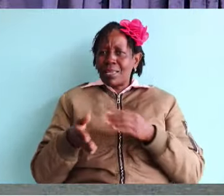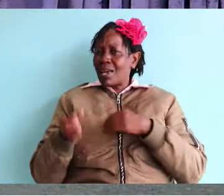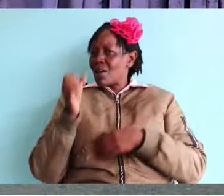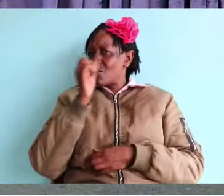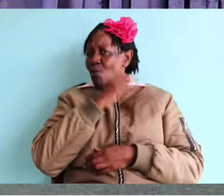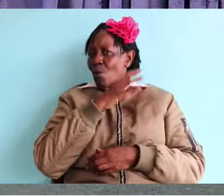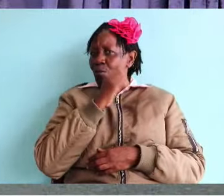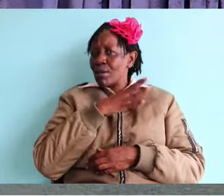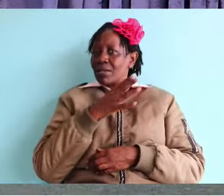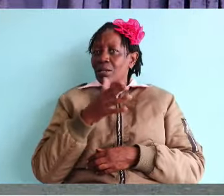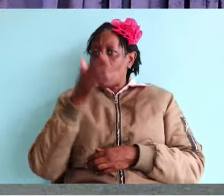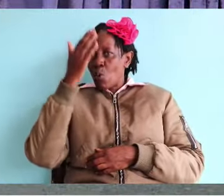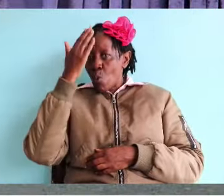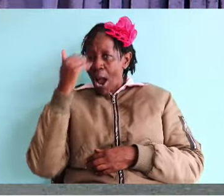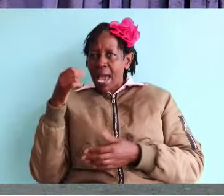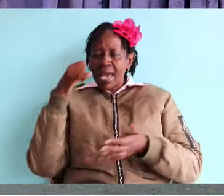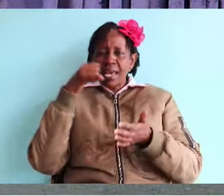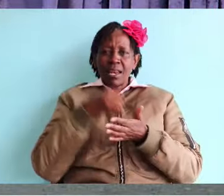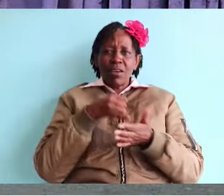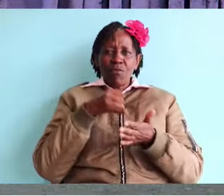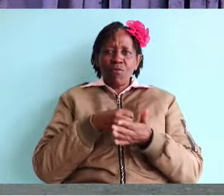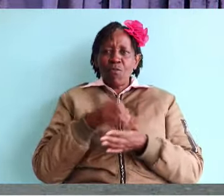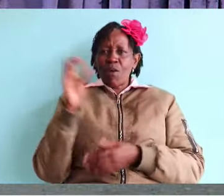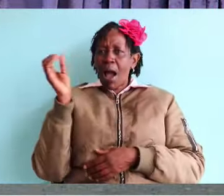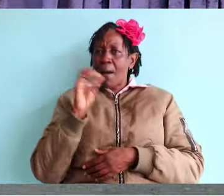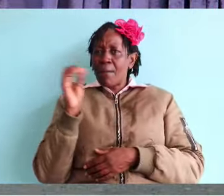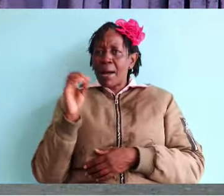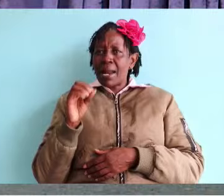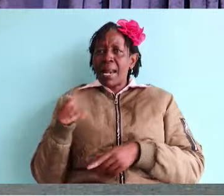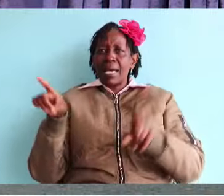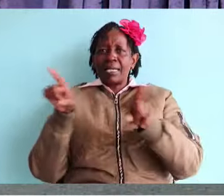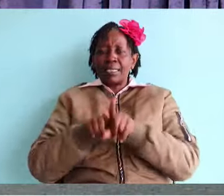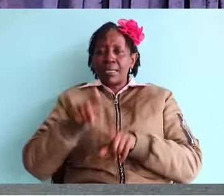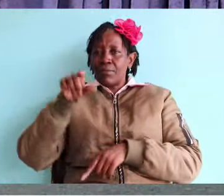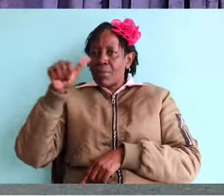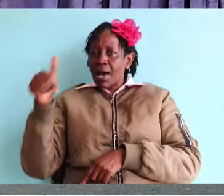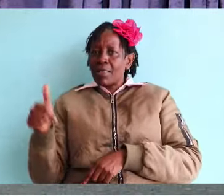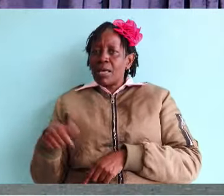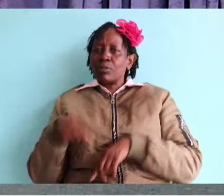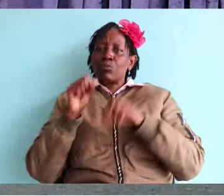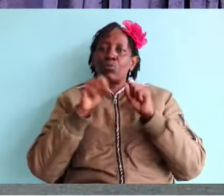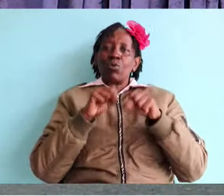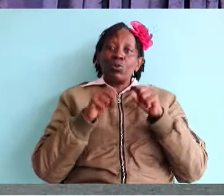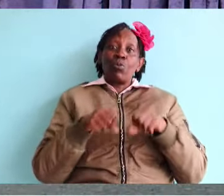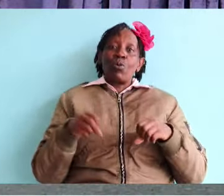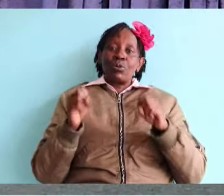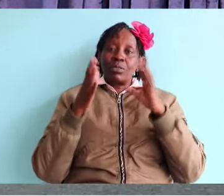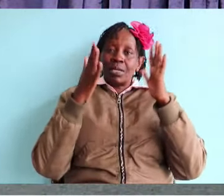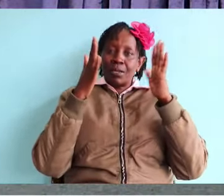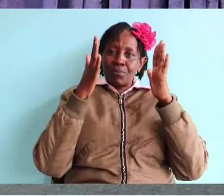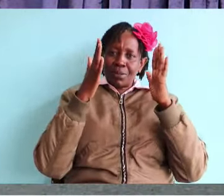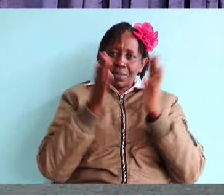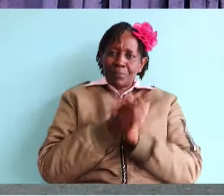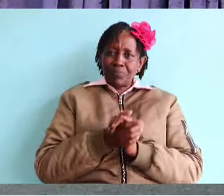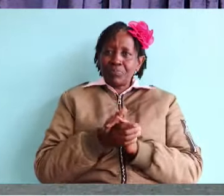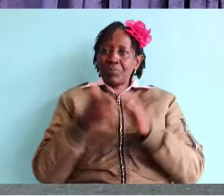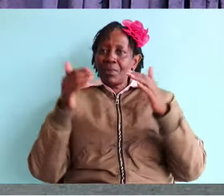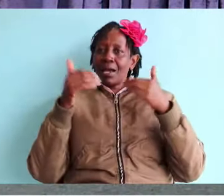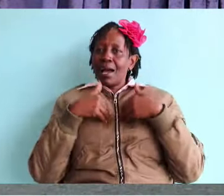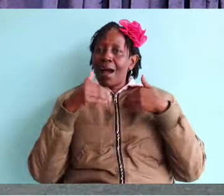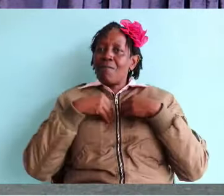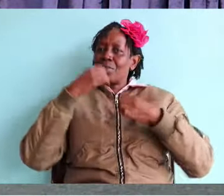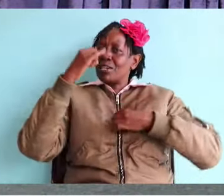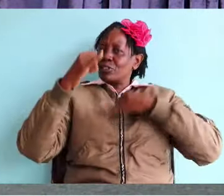why didn't you involve us like the others? And so that we can celebrate, you know, you can have a joy